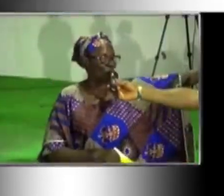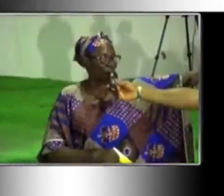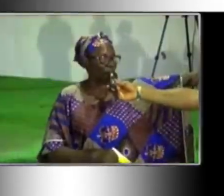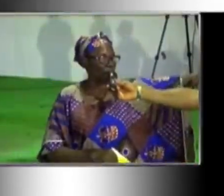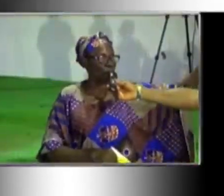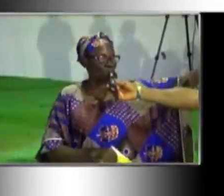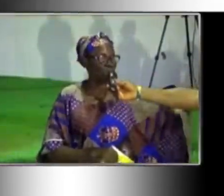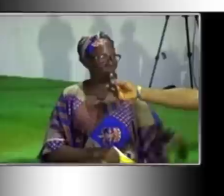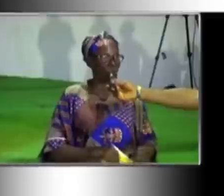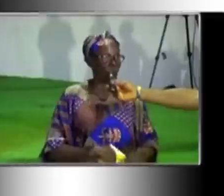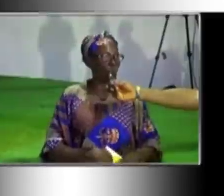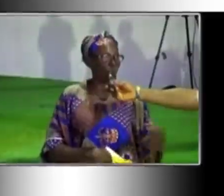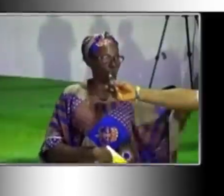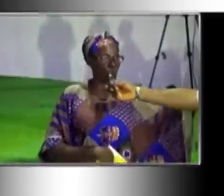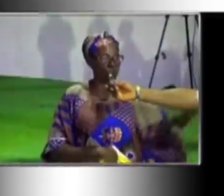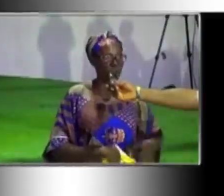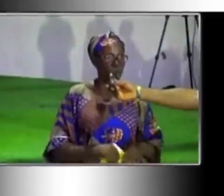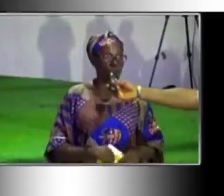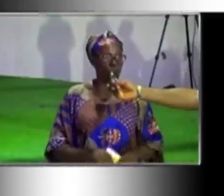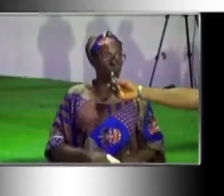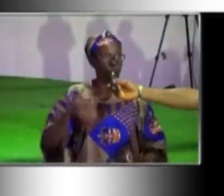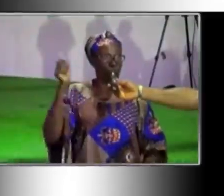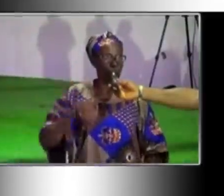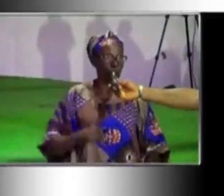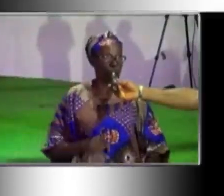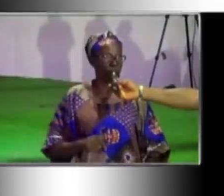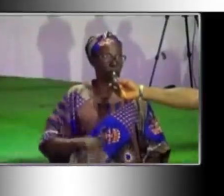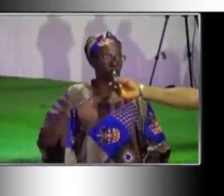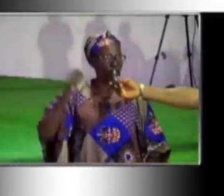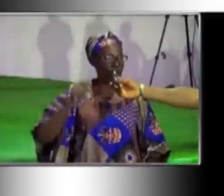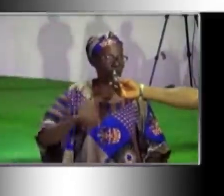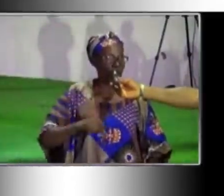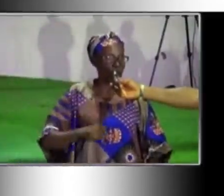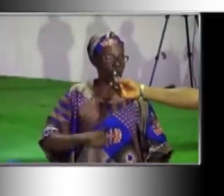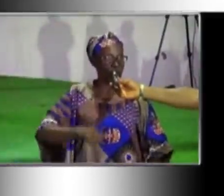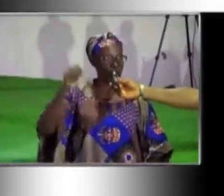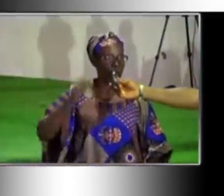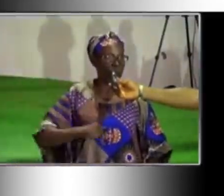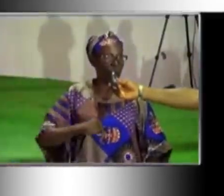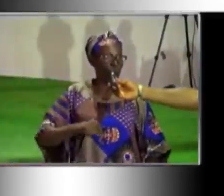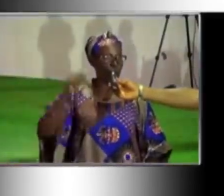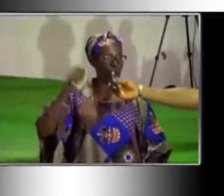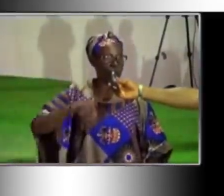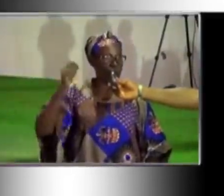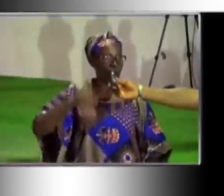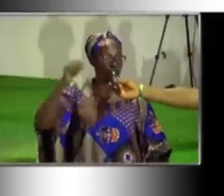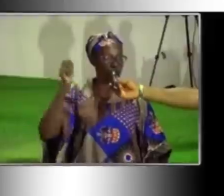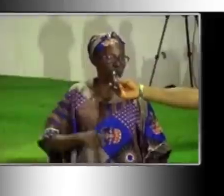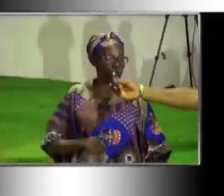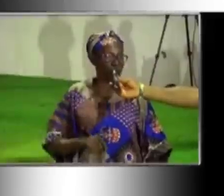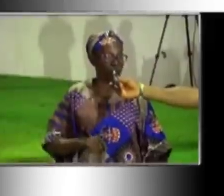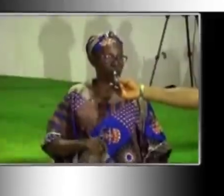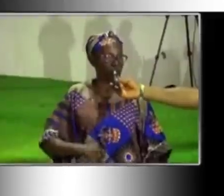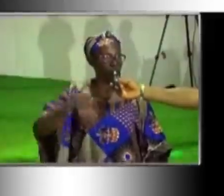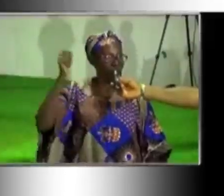waju ota yen mo wa yira fọlọrun mo sunkun si ọlọrun mo ni oluwa mo be da maje mo ki o to di end of